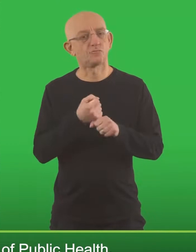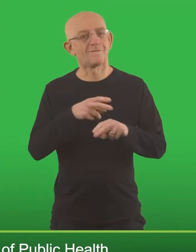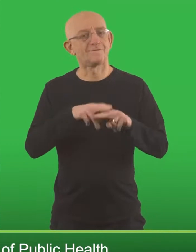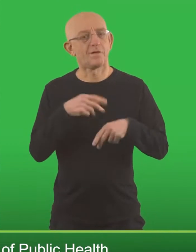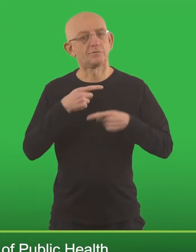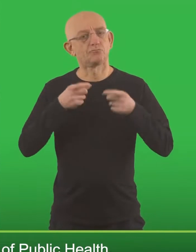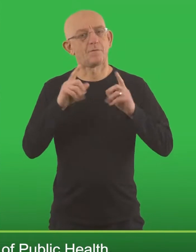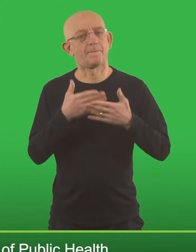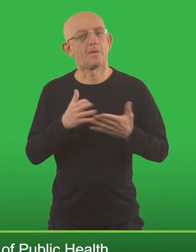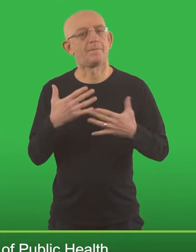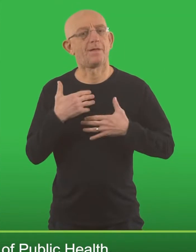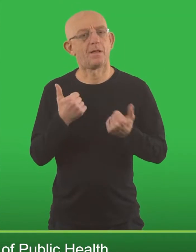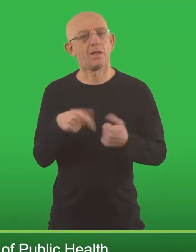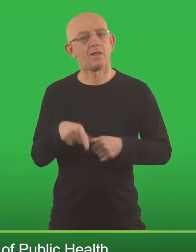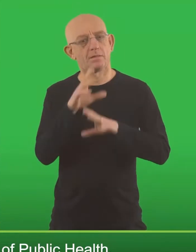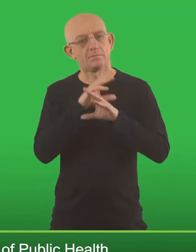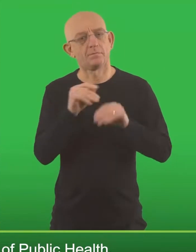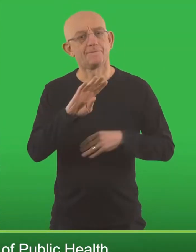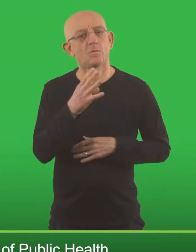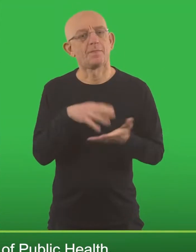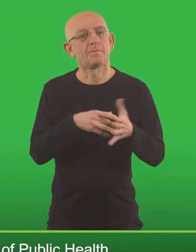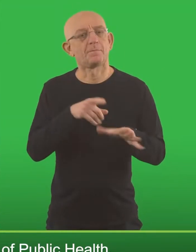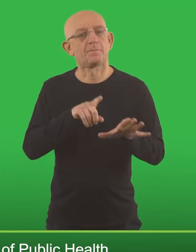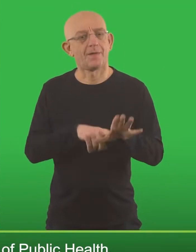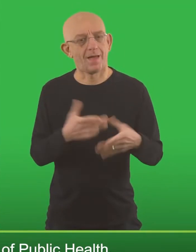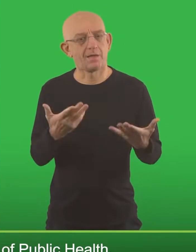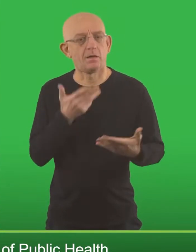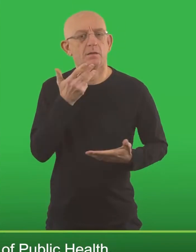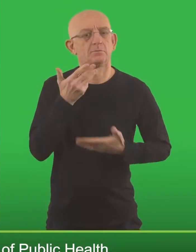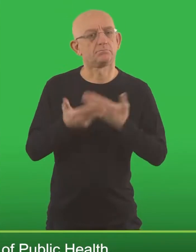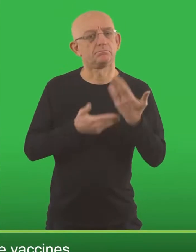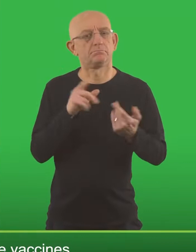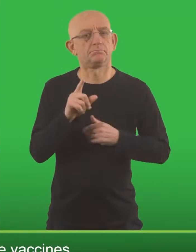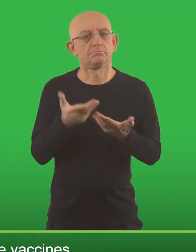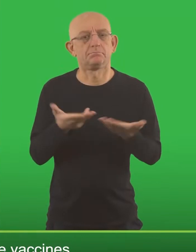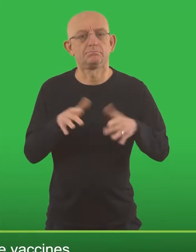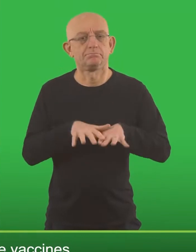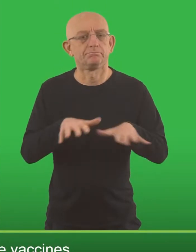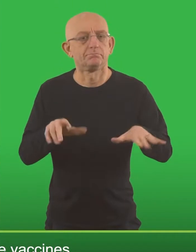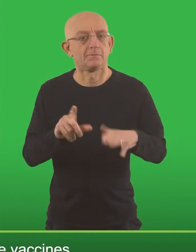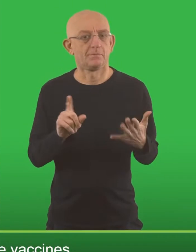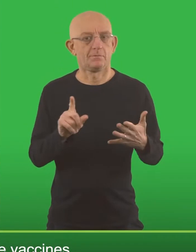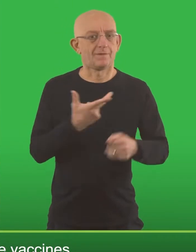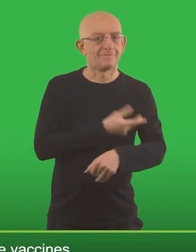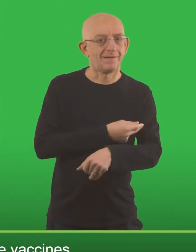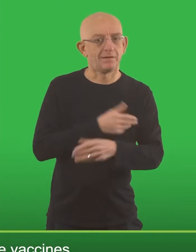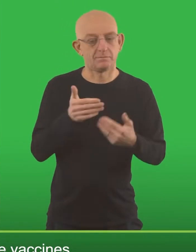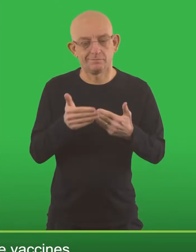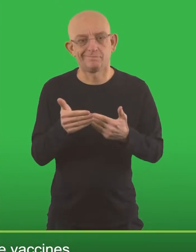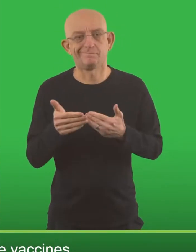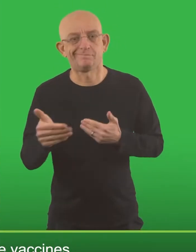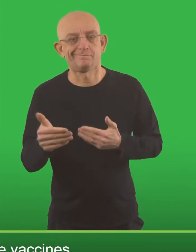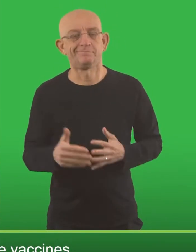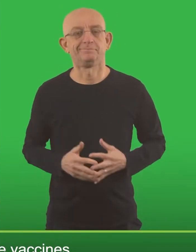Hi, my name is Greg Fell, I'm Director of Public Health. This is an update as of May the 4th. So epidemiology, where we are, vaccines, and